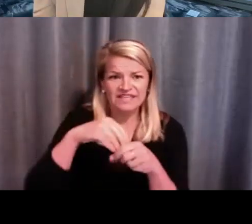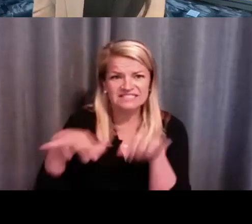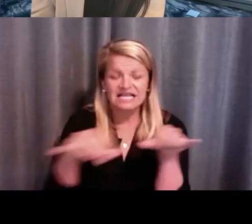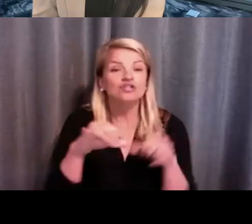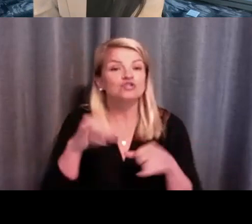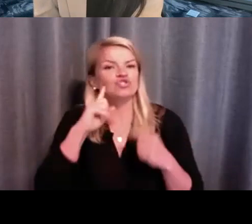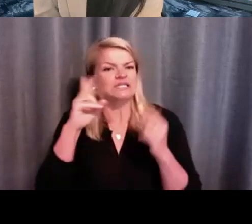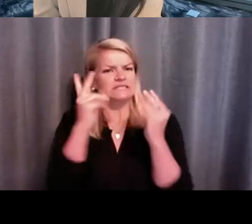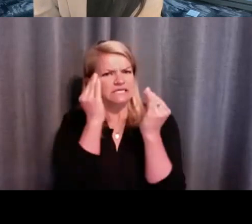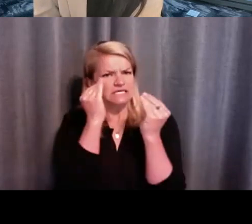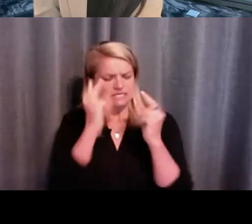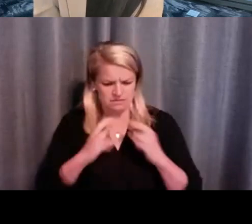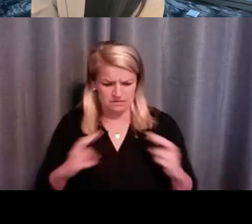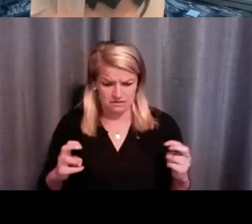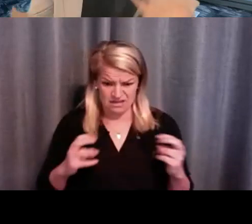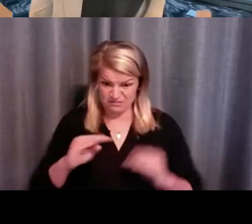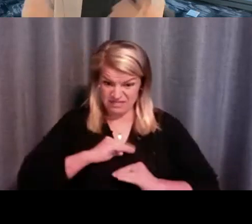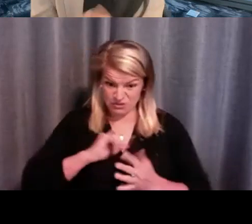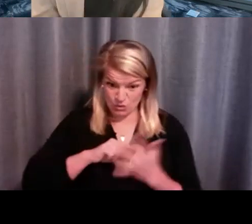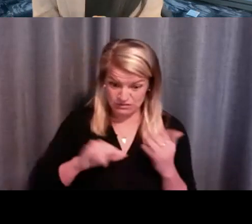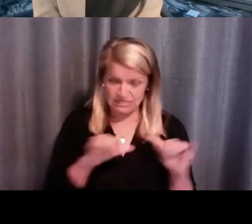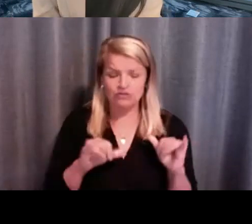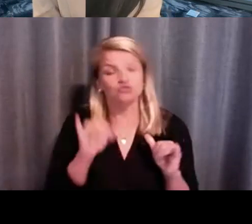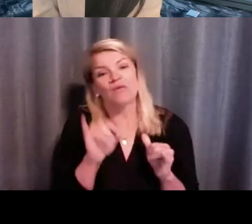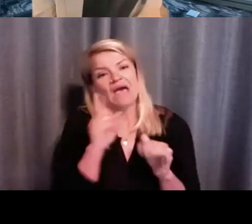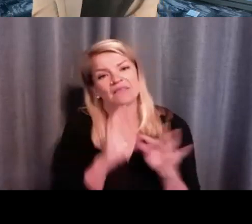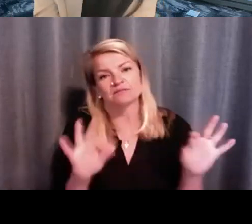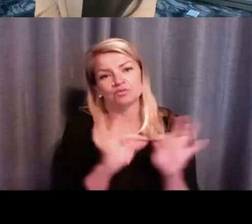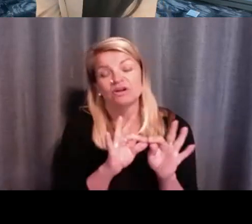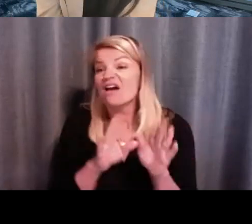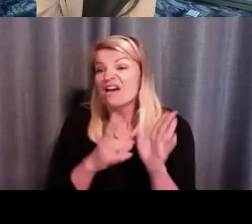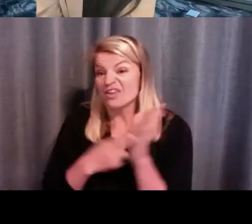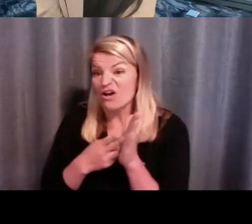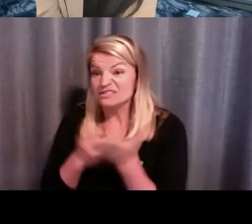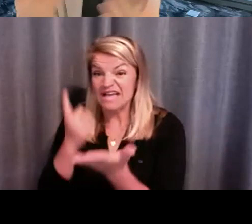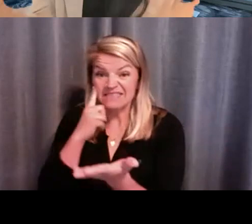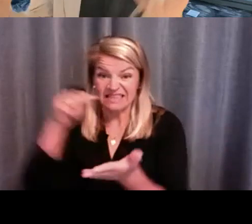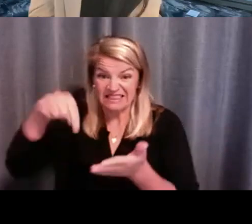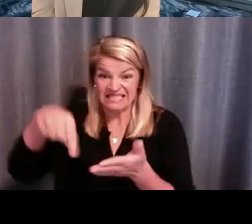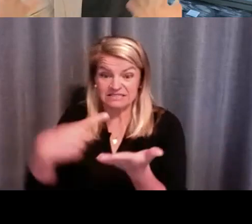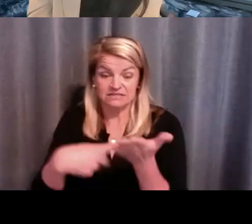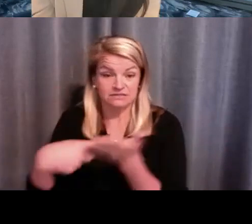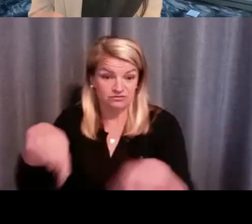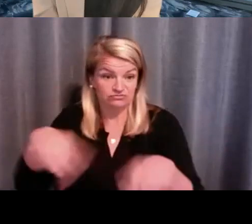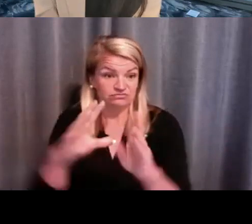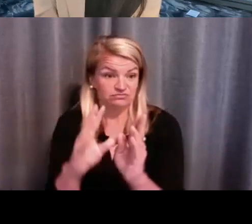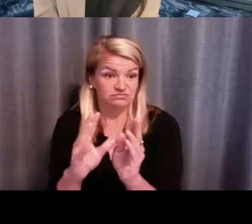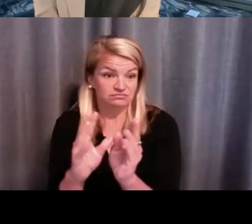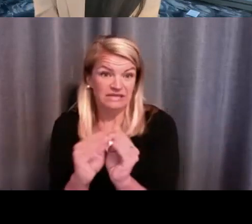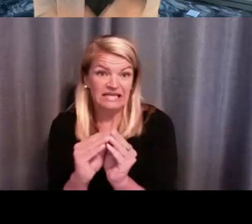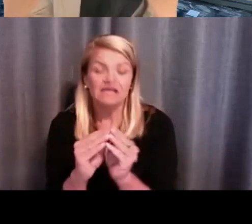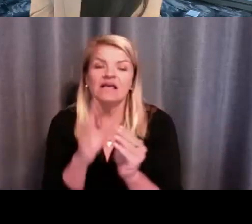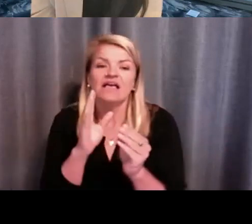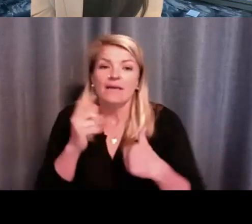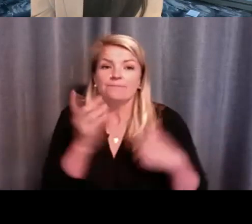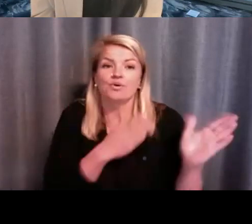and evaluation is really important too. And to be very honest, I think engaging in our conversation today, preparing for our meeting today allowed me